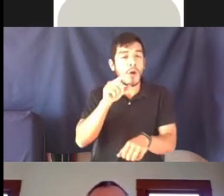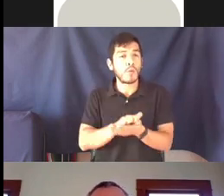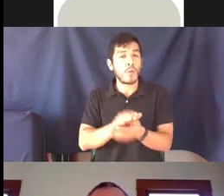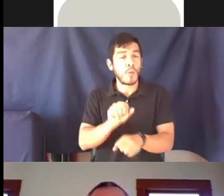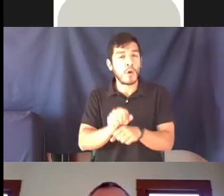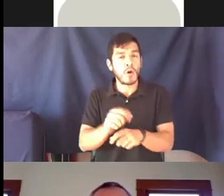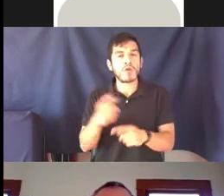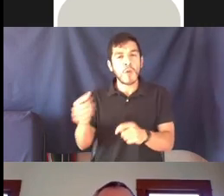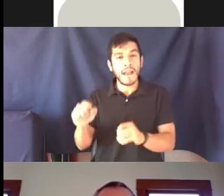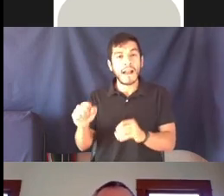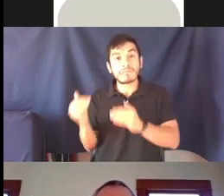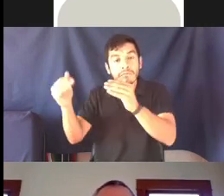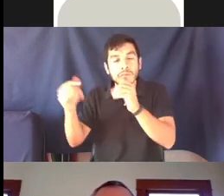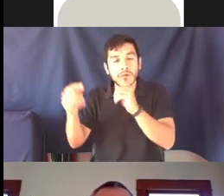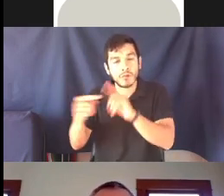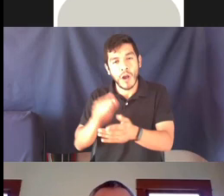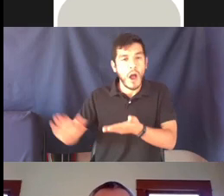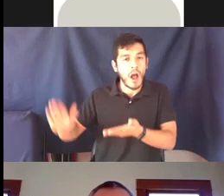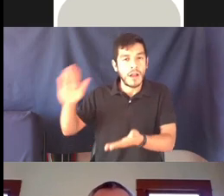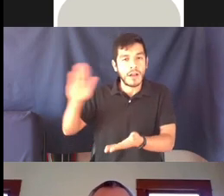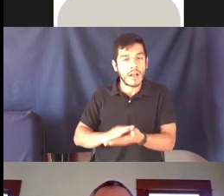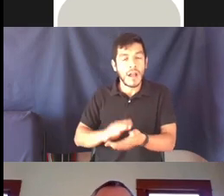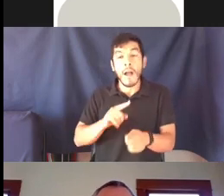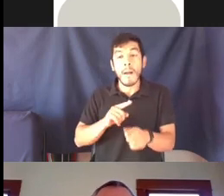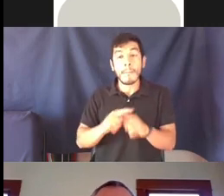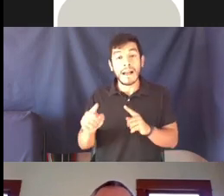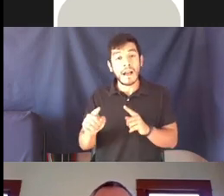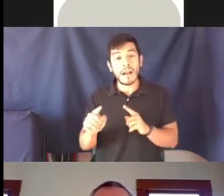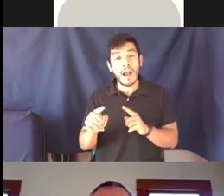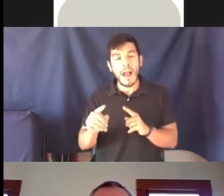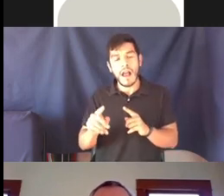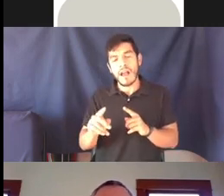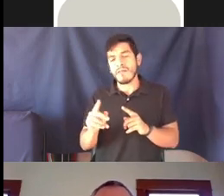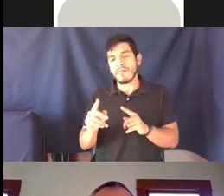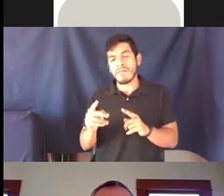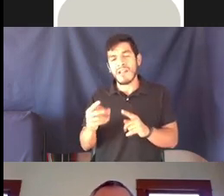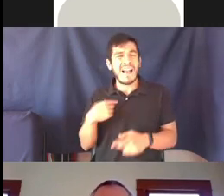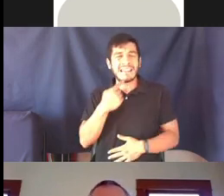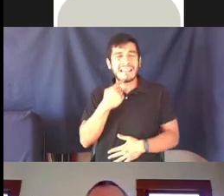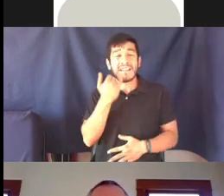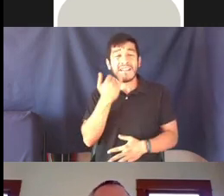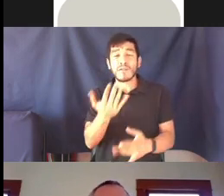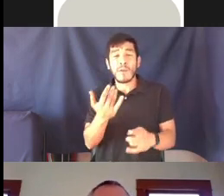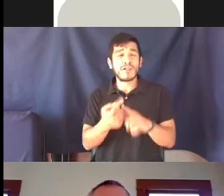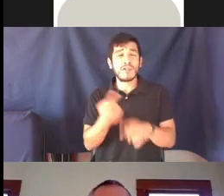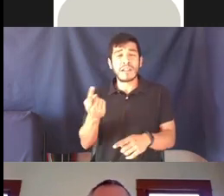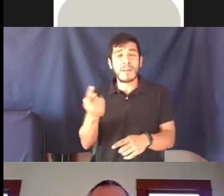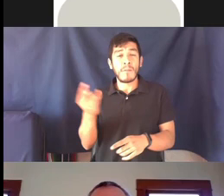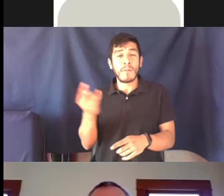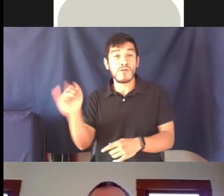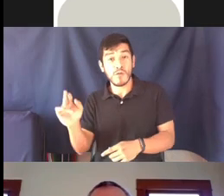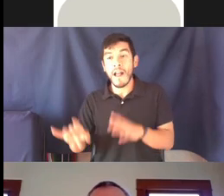like, well, if you're waiting till late in someone's junior year to find out that they need remedial instruction and all this